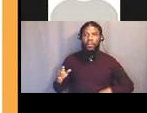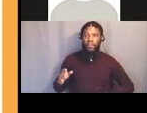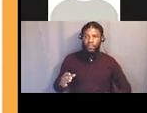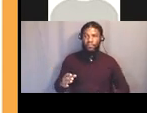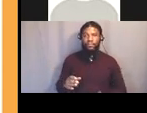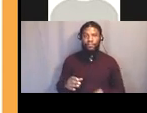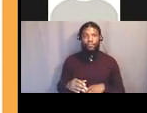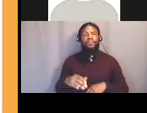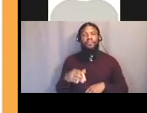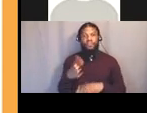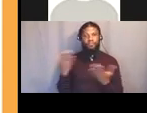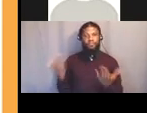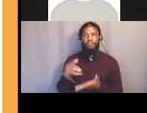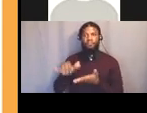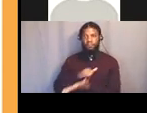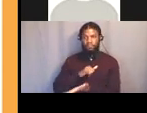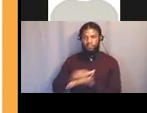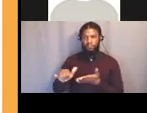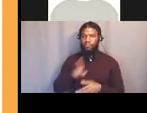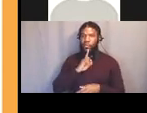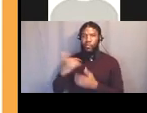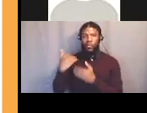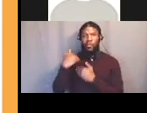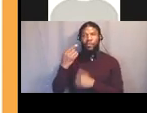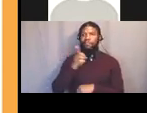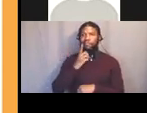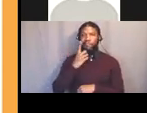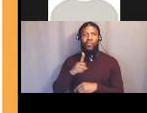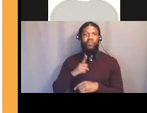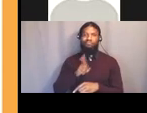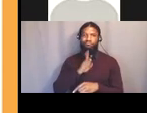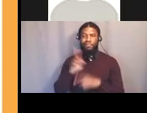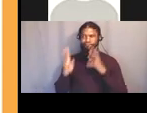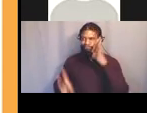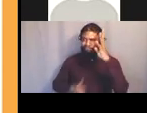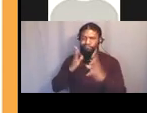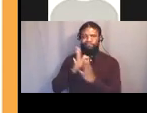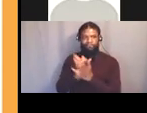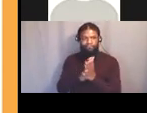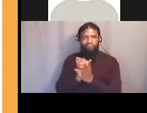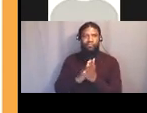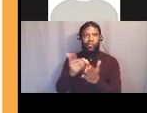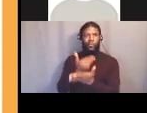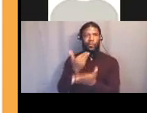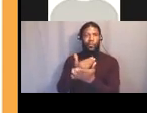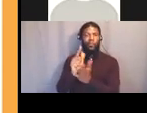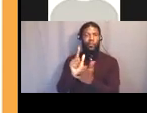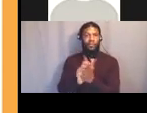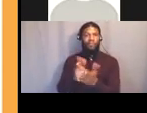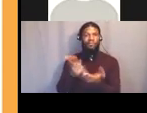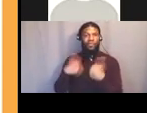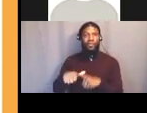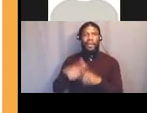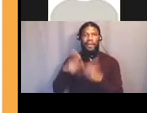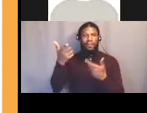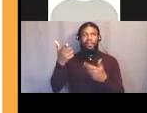been responsible for and really leading a lot of the innovative legislation that is pushing to shrink and